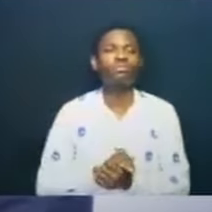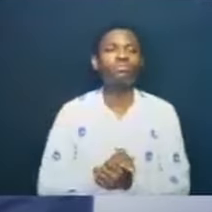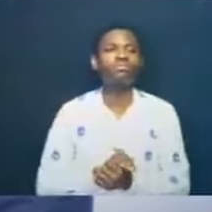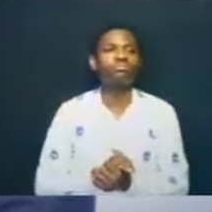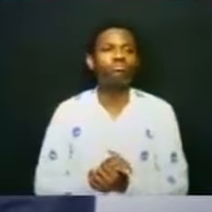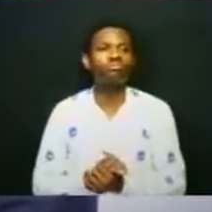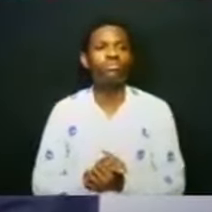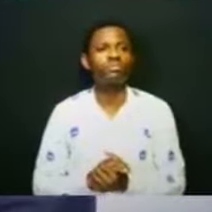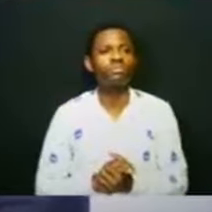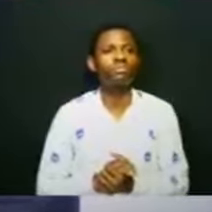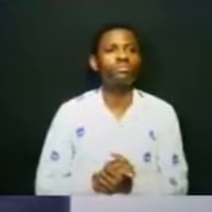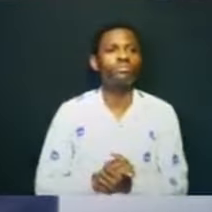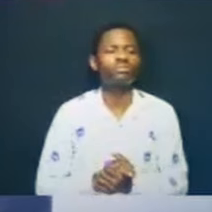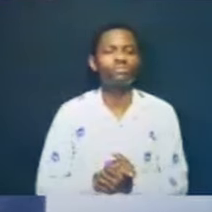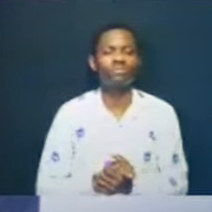no eba.